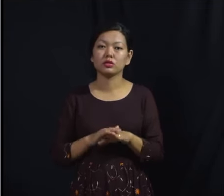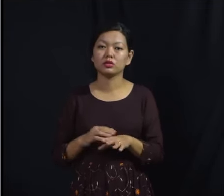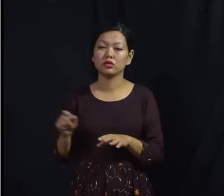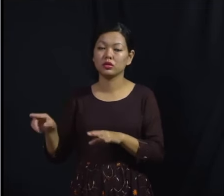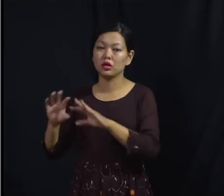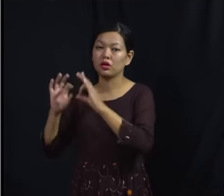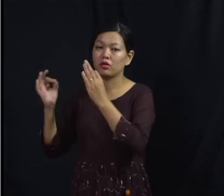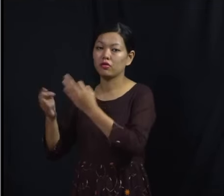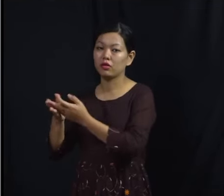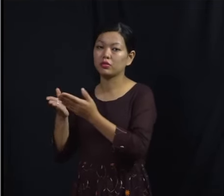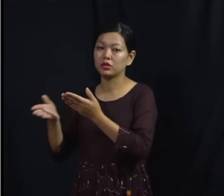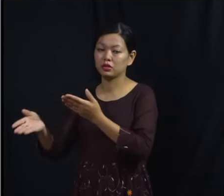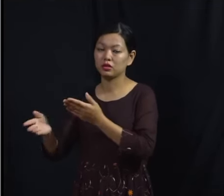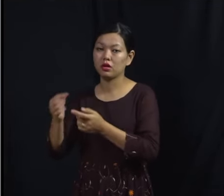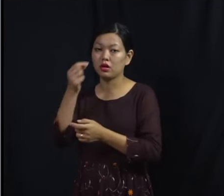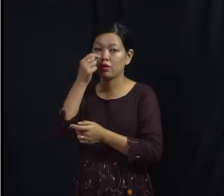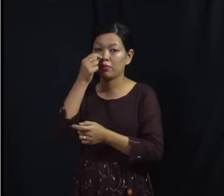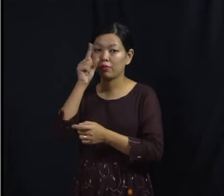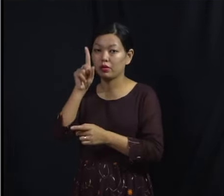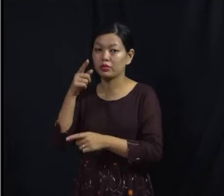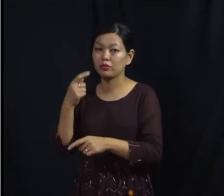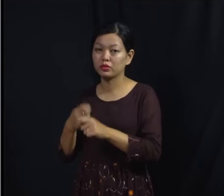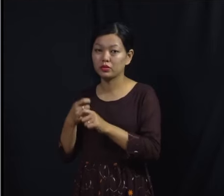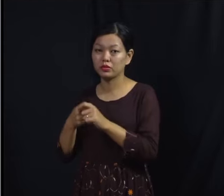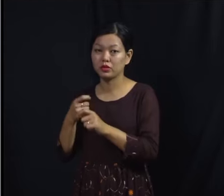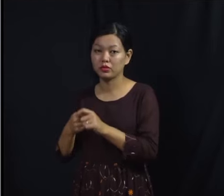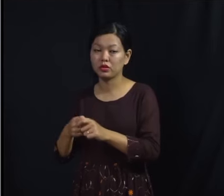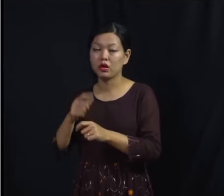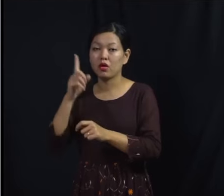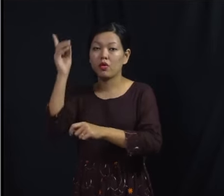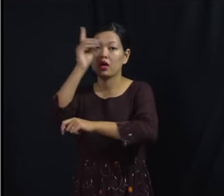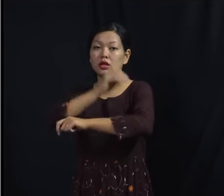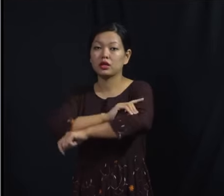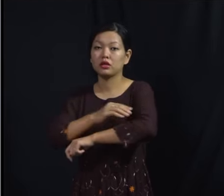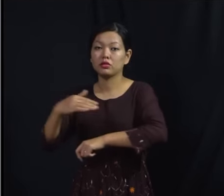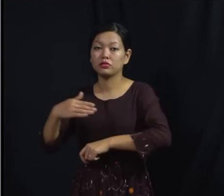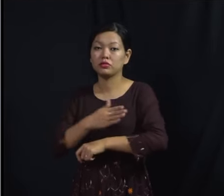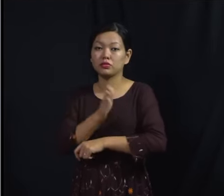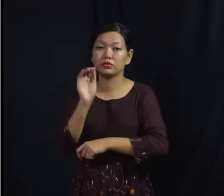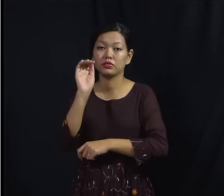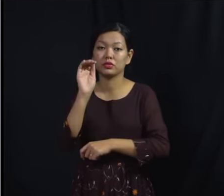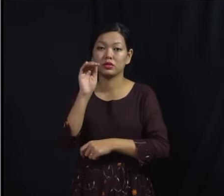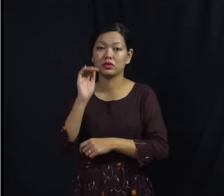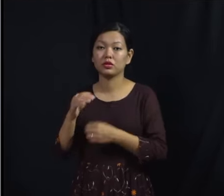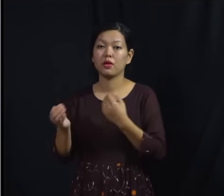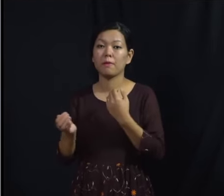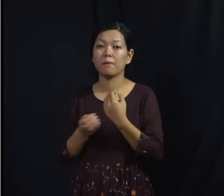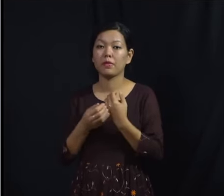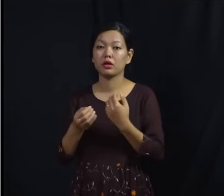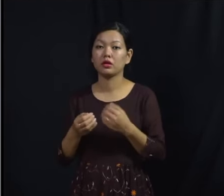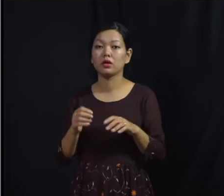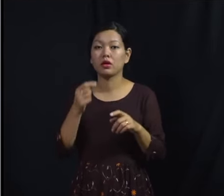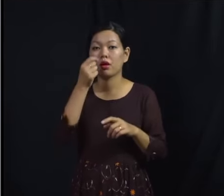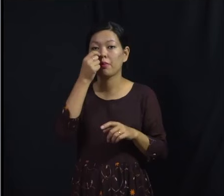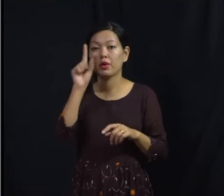medical help. So what did she do? She told herself, think, you know, the word think. Instead of giving